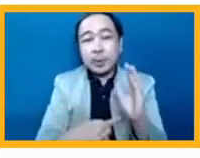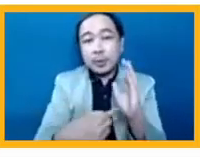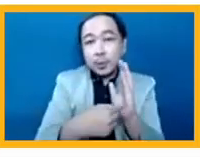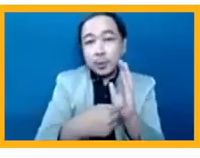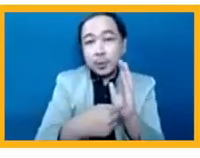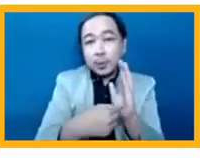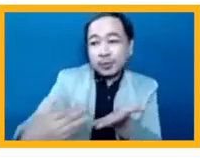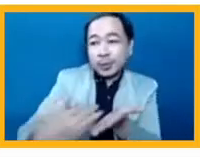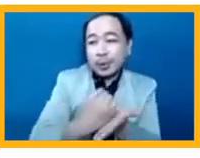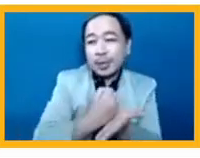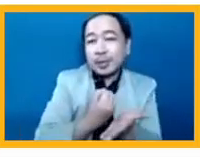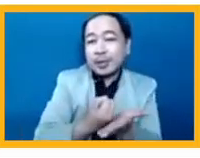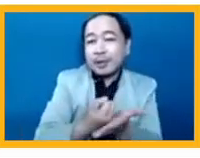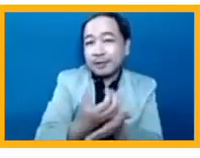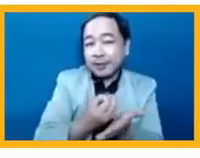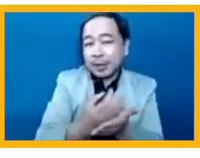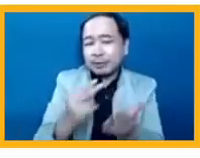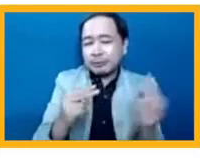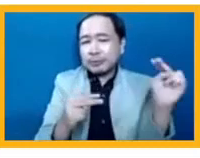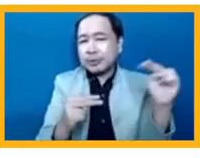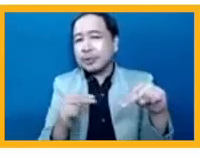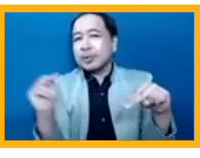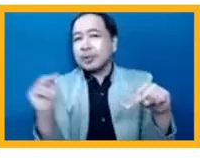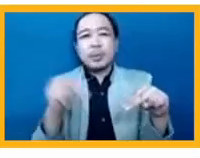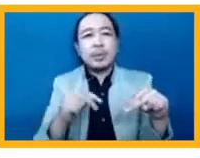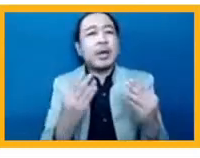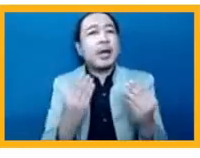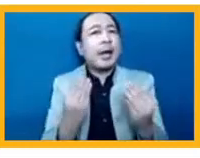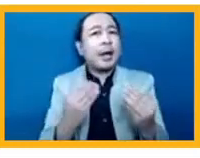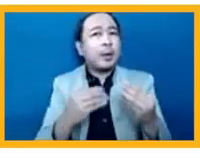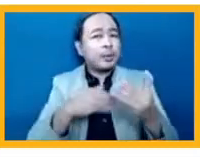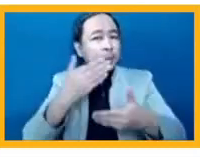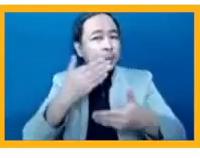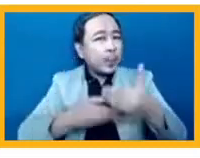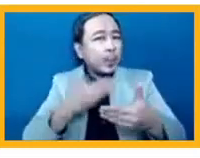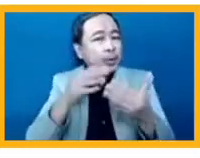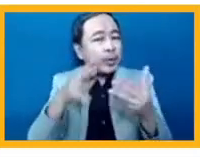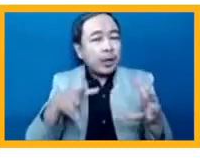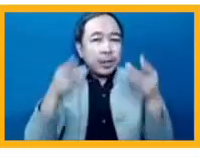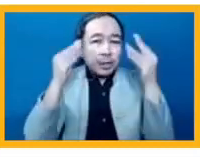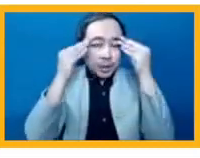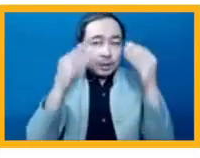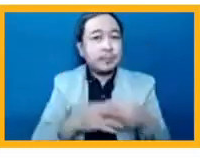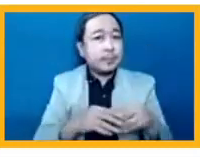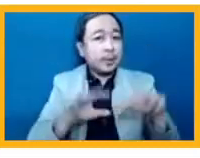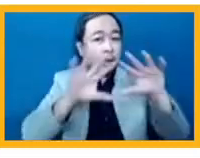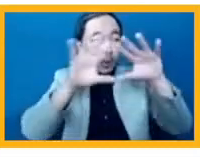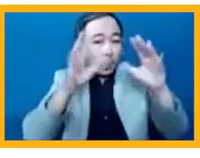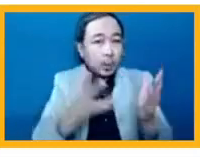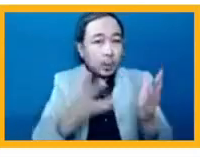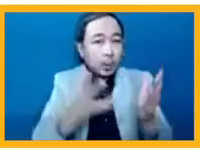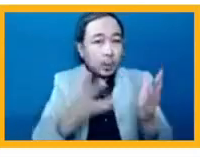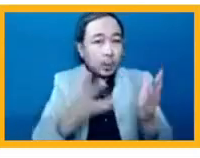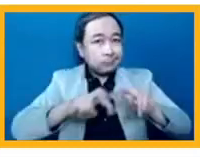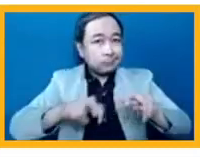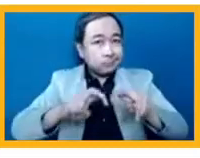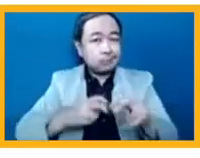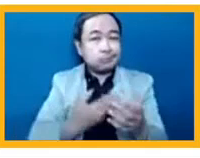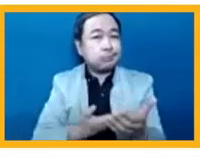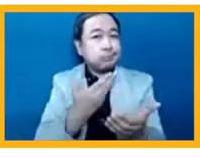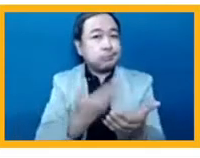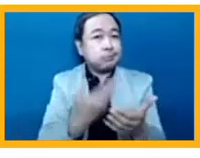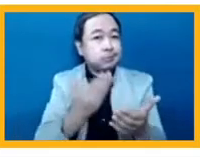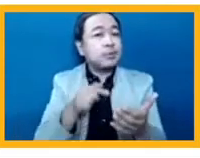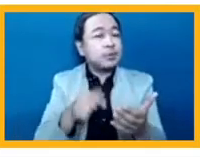provide valuable insights into how students learn. Emerging global evidence has shown that EdTech can support learning in a big